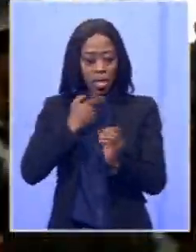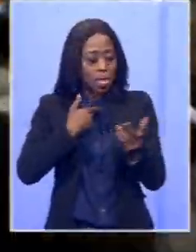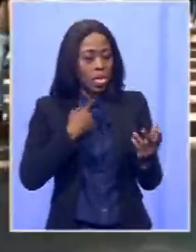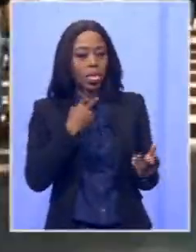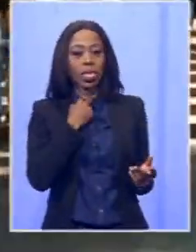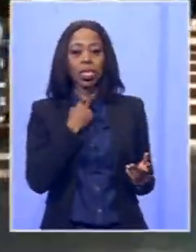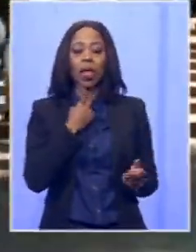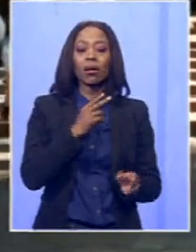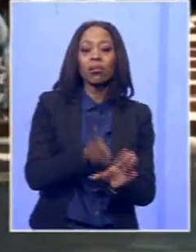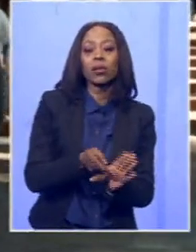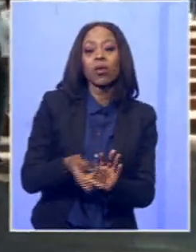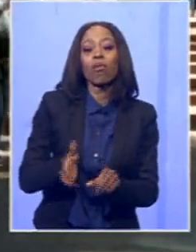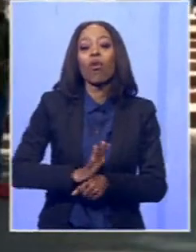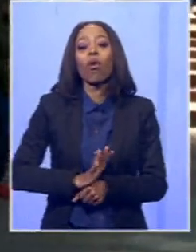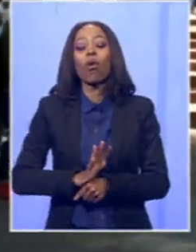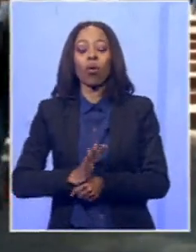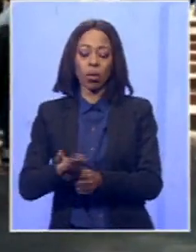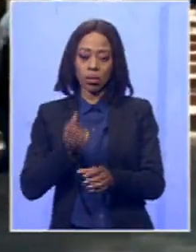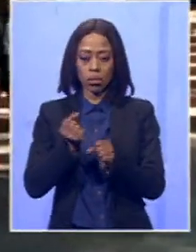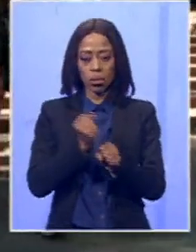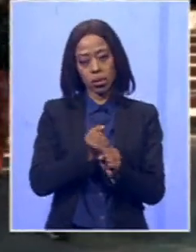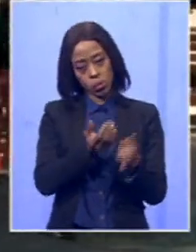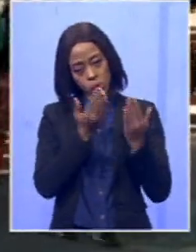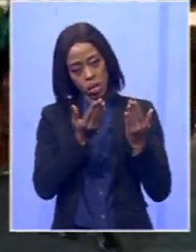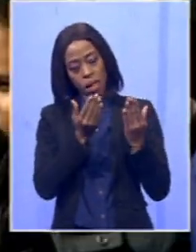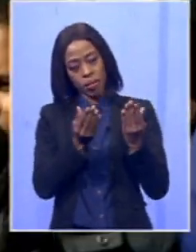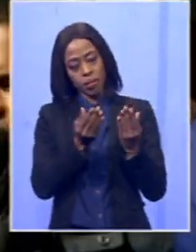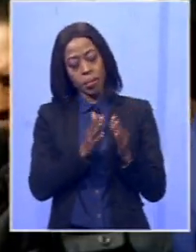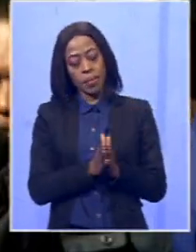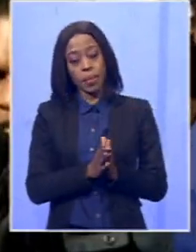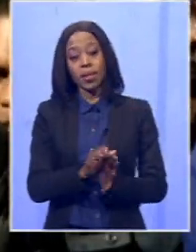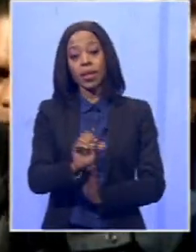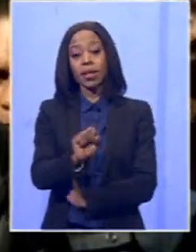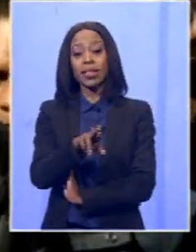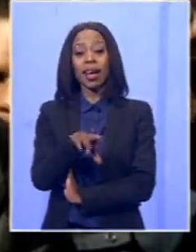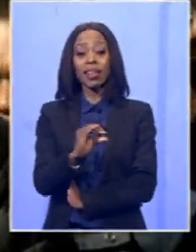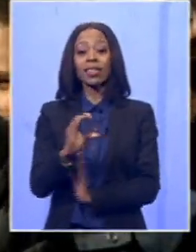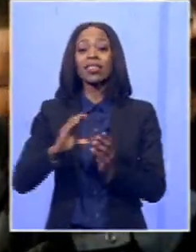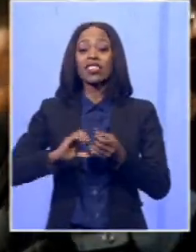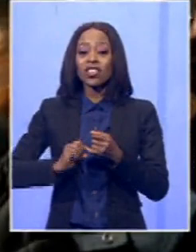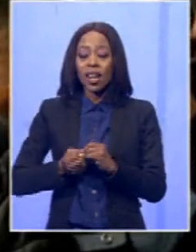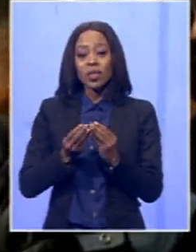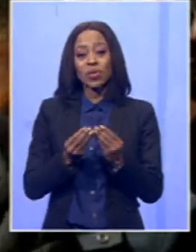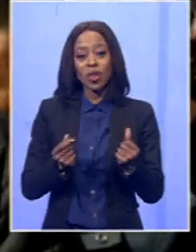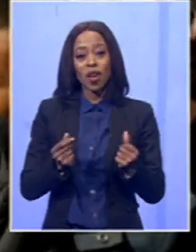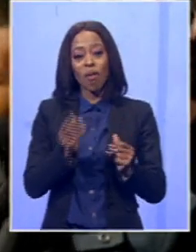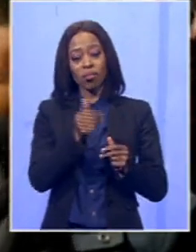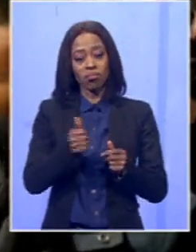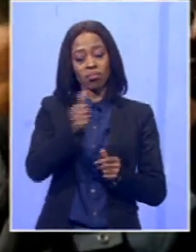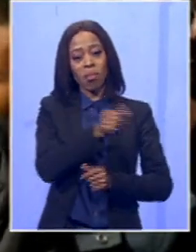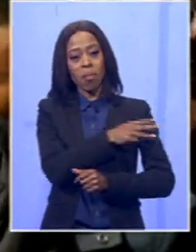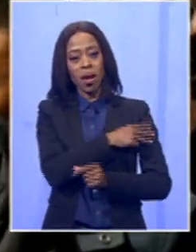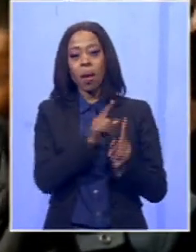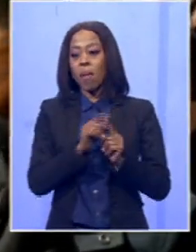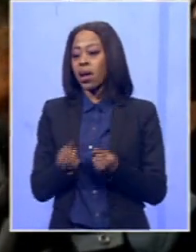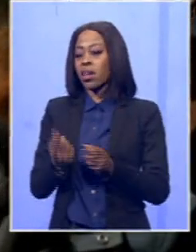participate fully in their academics. Even the SRC try and address these issues with the management, but we are not given time and space to